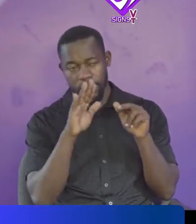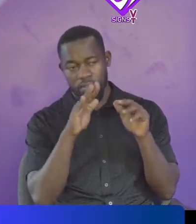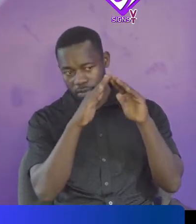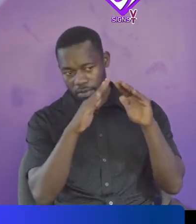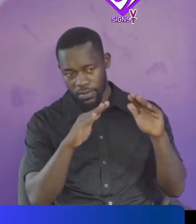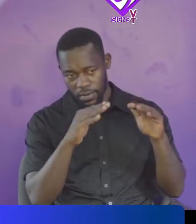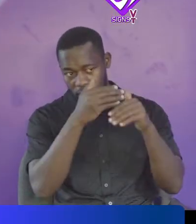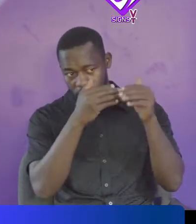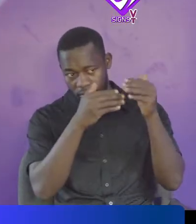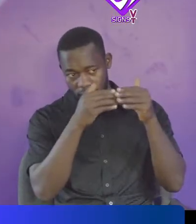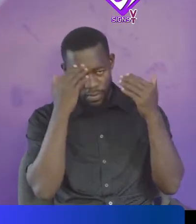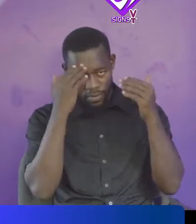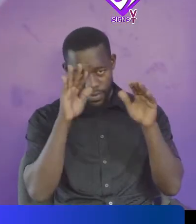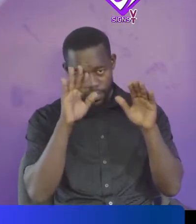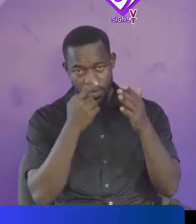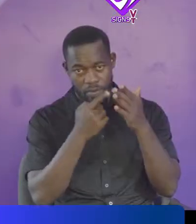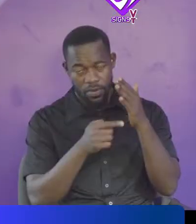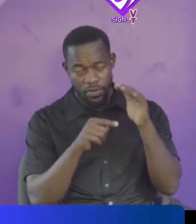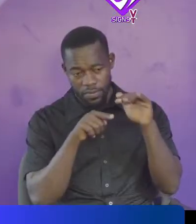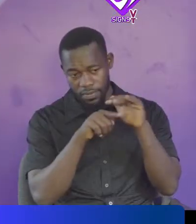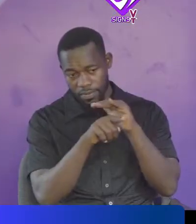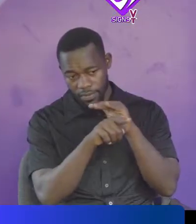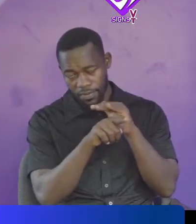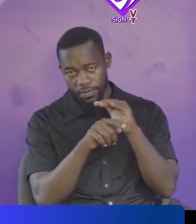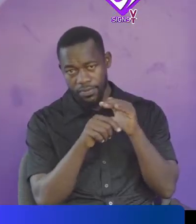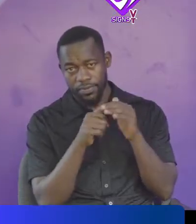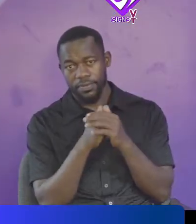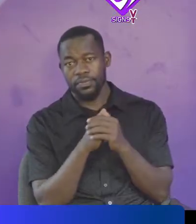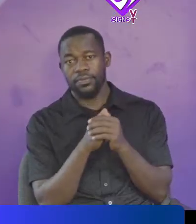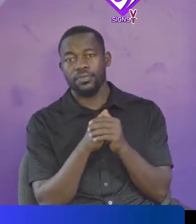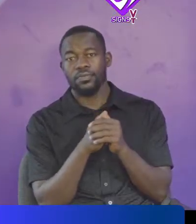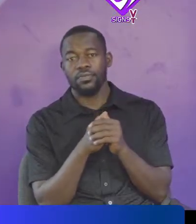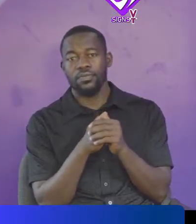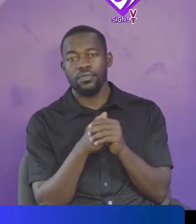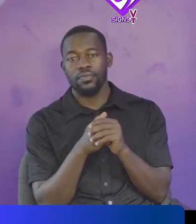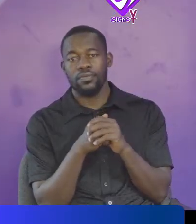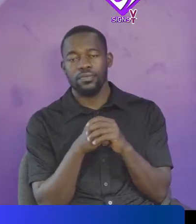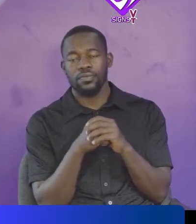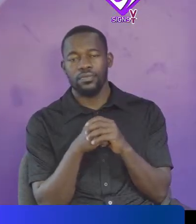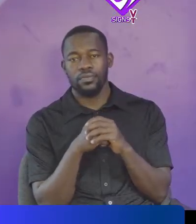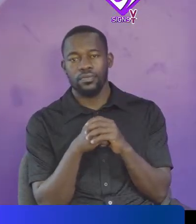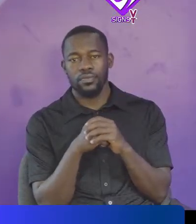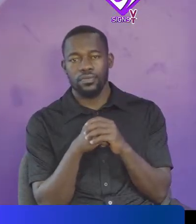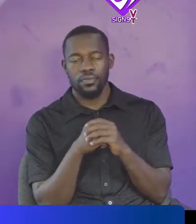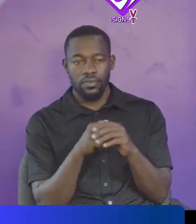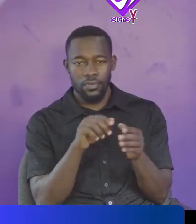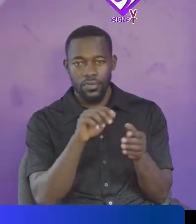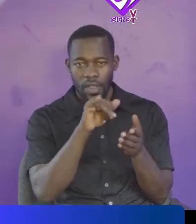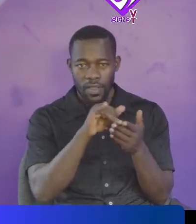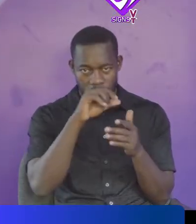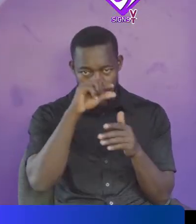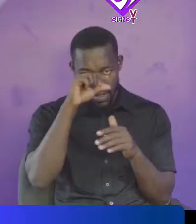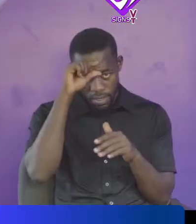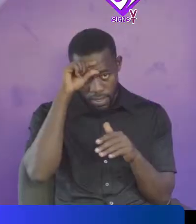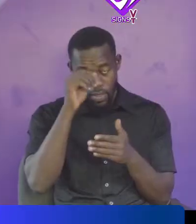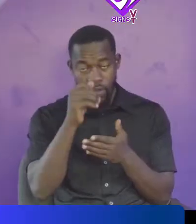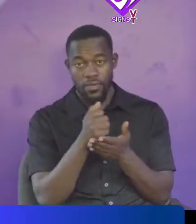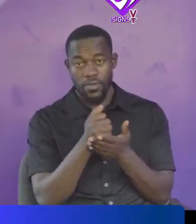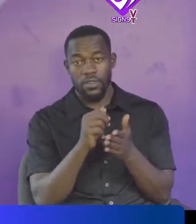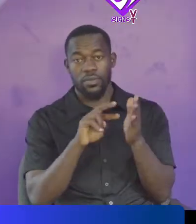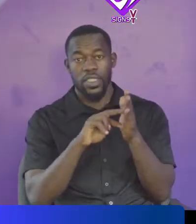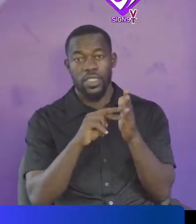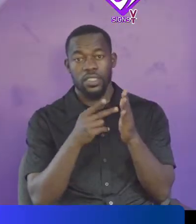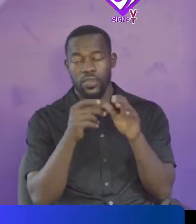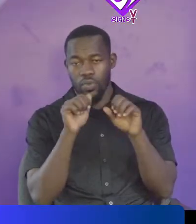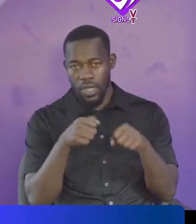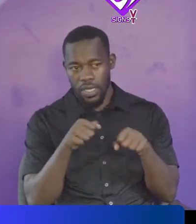bounds. It's only reserved for a few. No, it's a government office, so it means that you are at liberty to